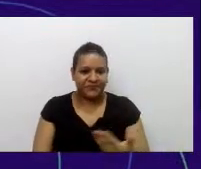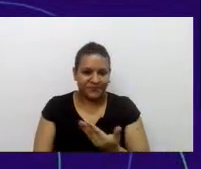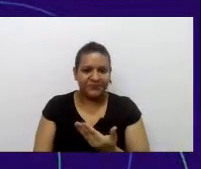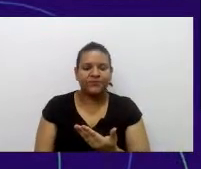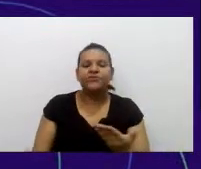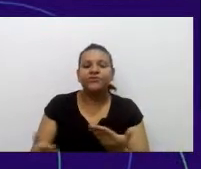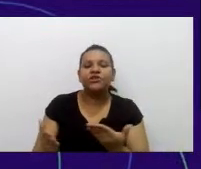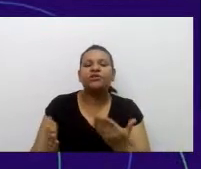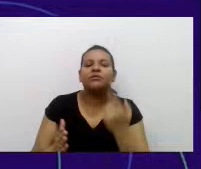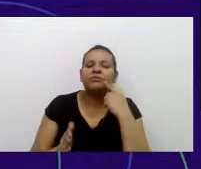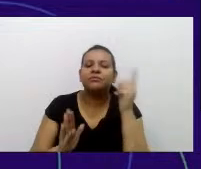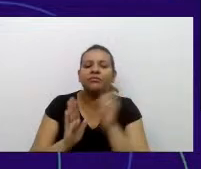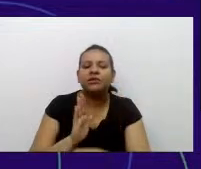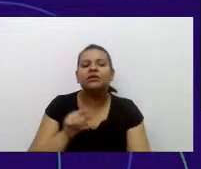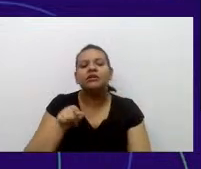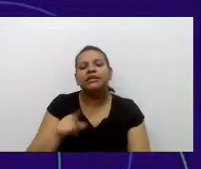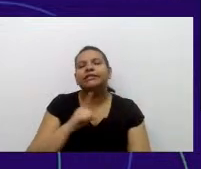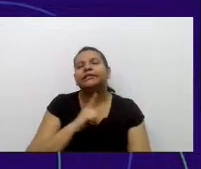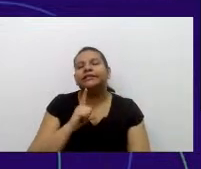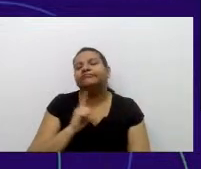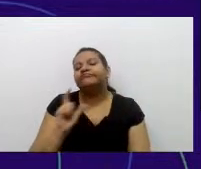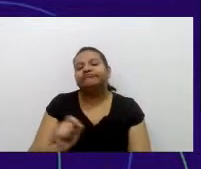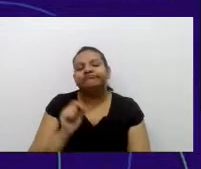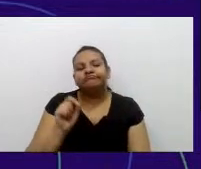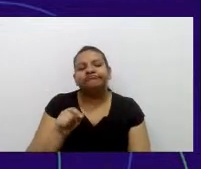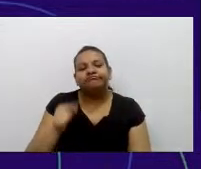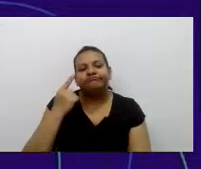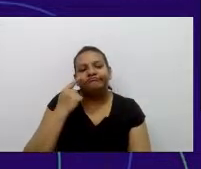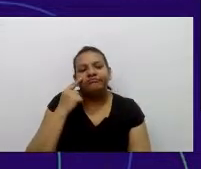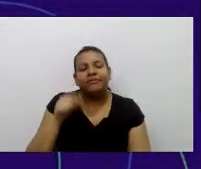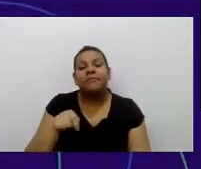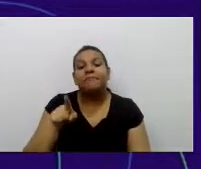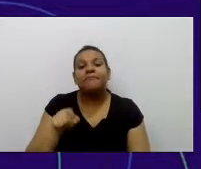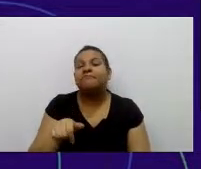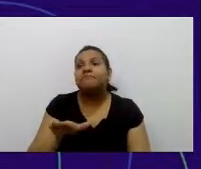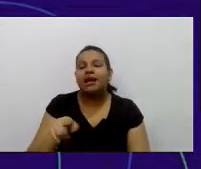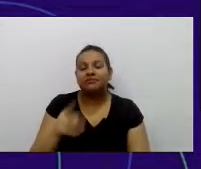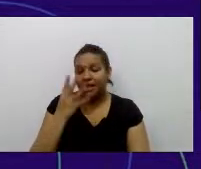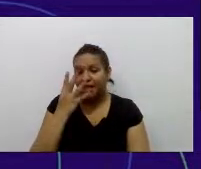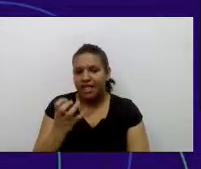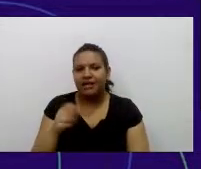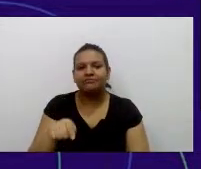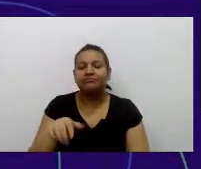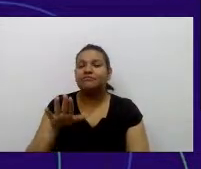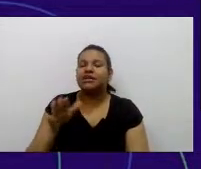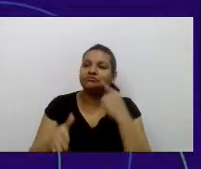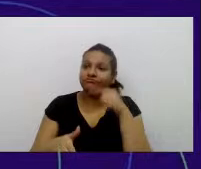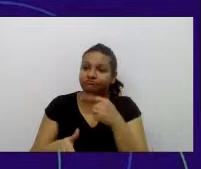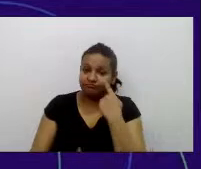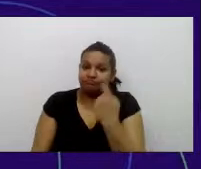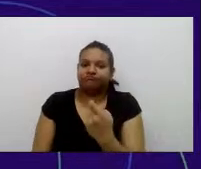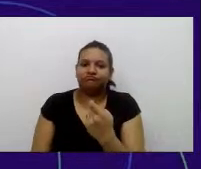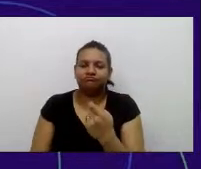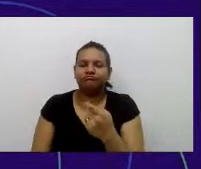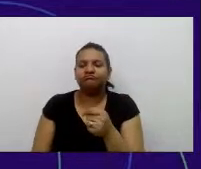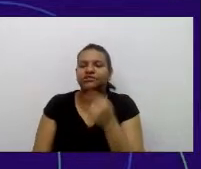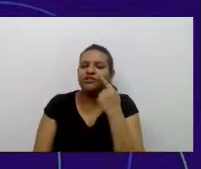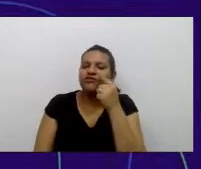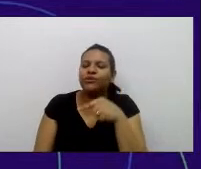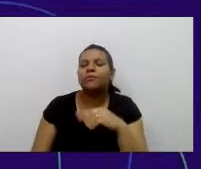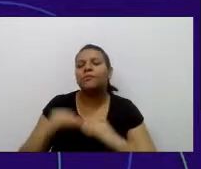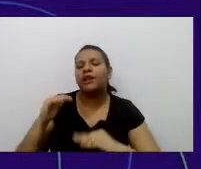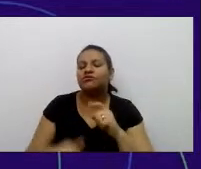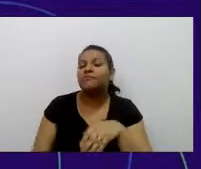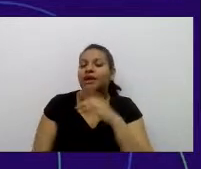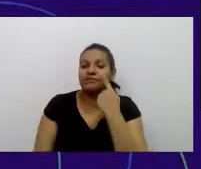you that you've used or you've identified in your practice? Right. And I want to go back to the